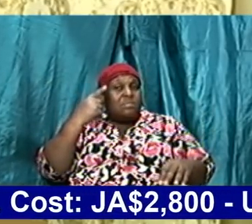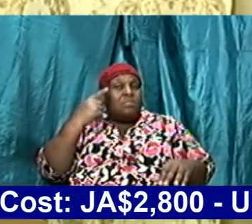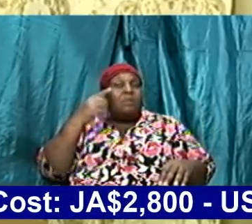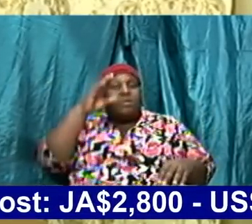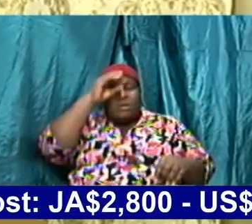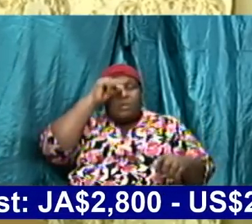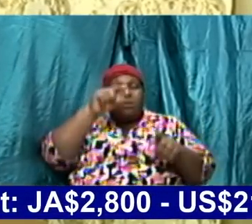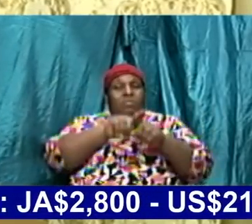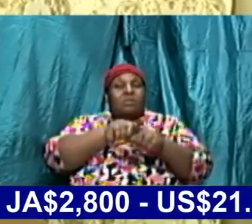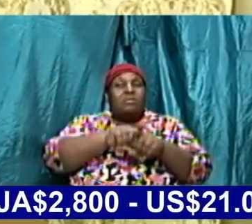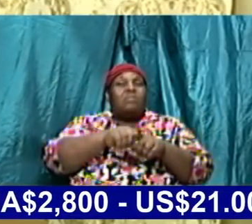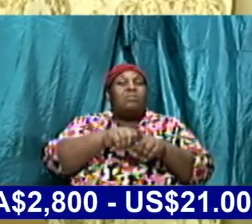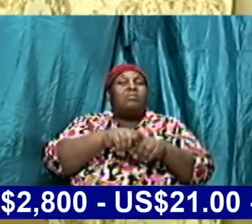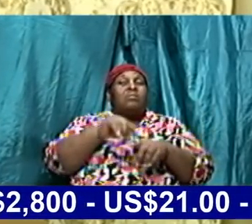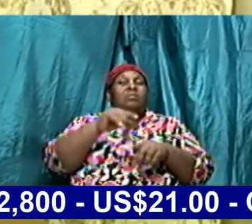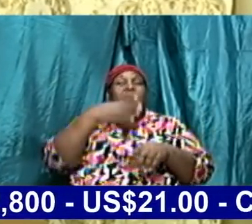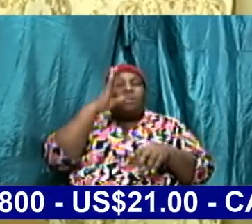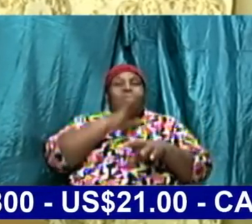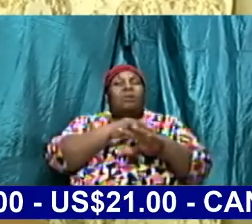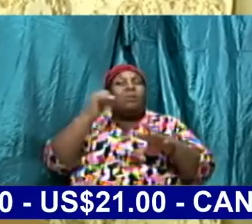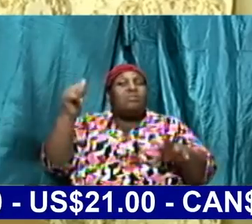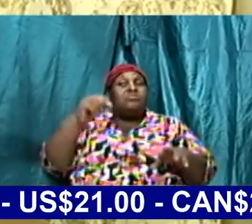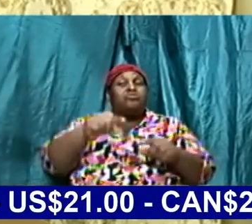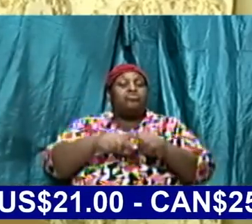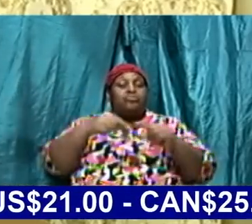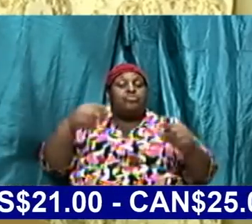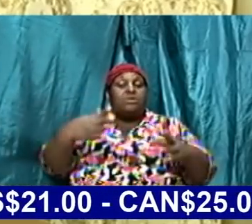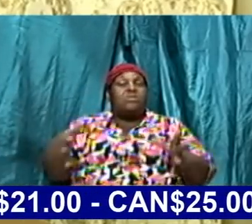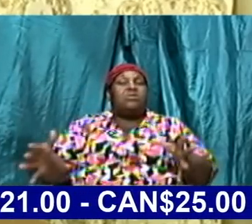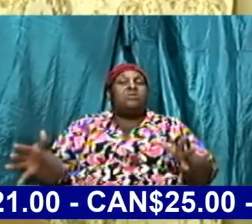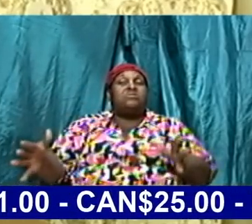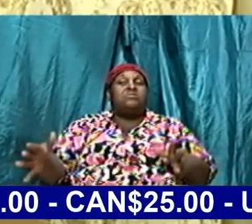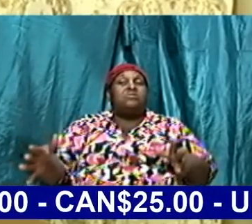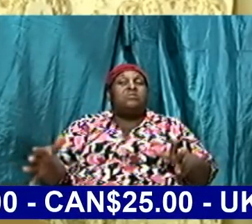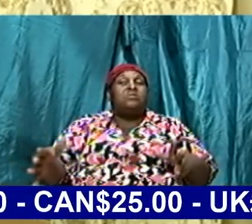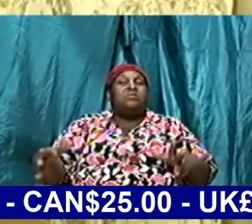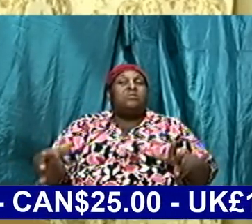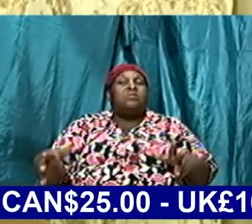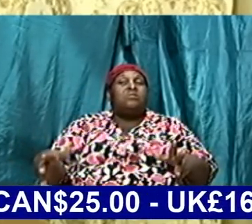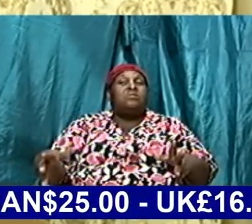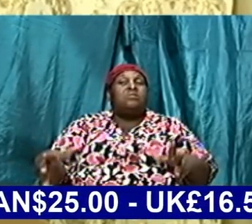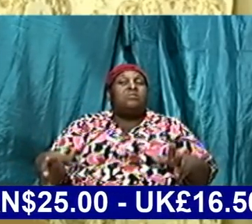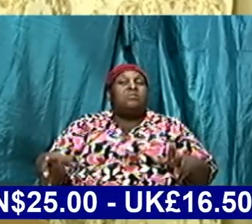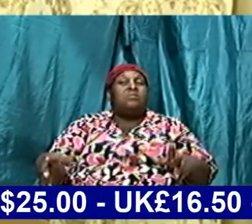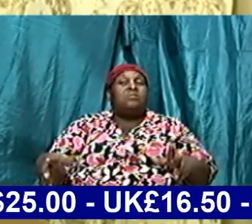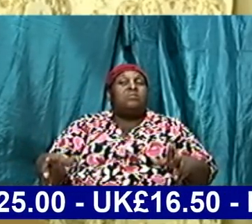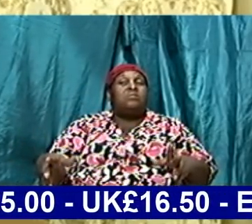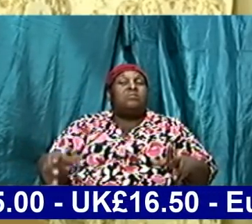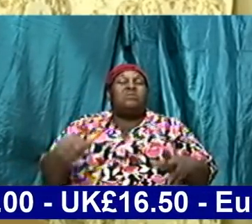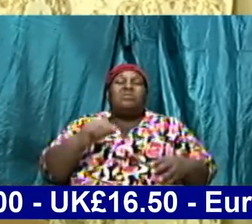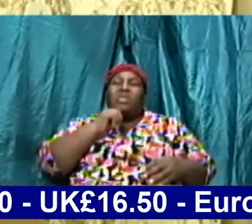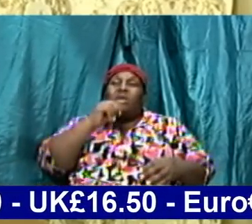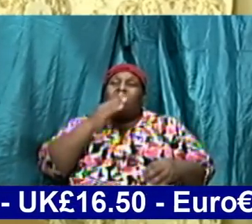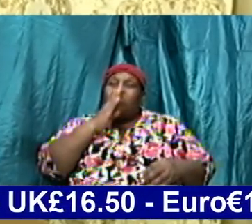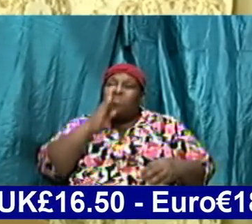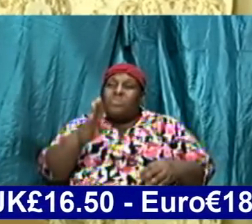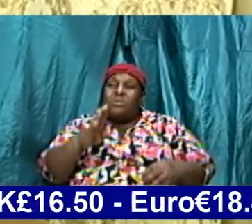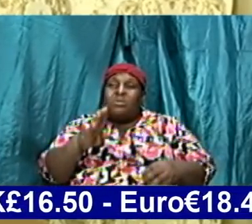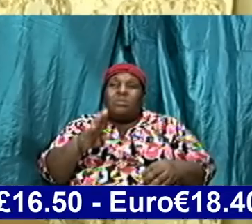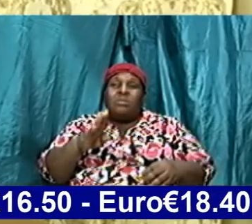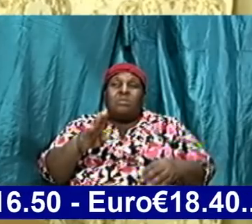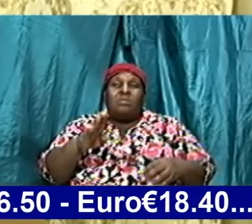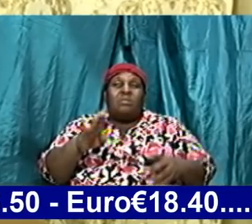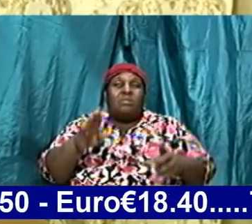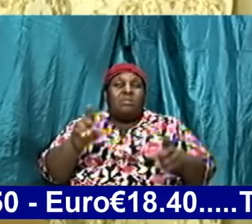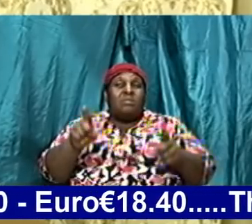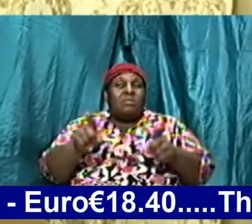Brethren, God has called us to some great things in Him. Let us not be like the Judaizers who came into the church and tried to pull them back into the laws